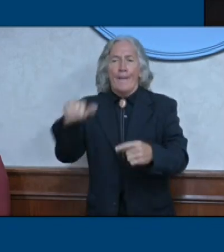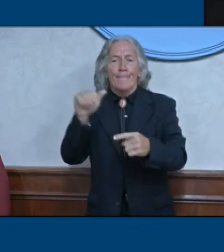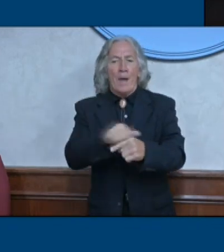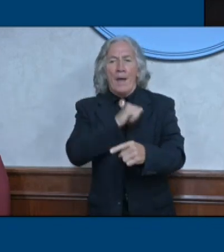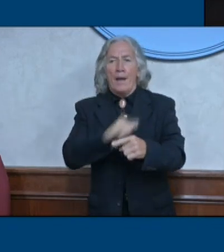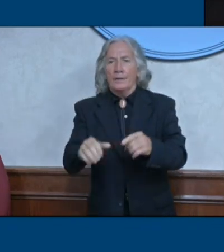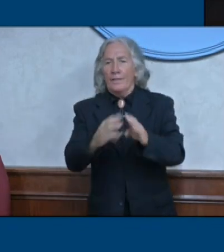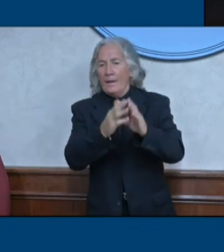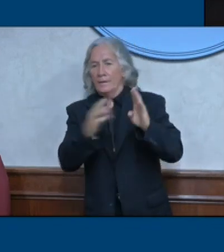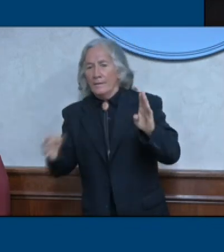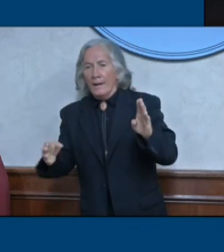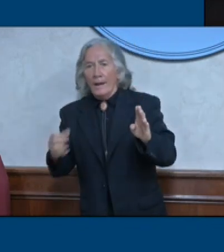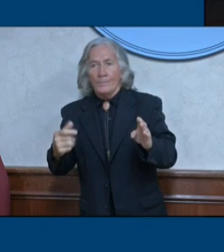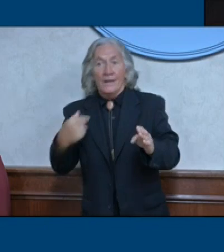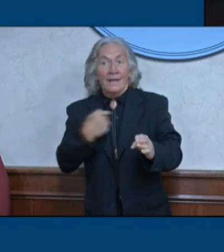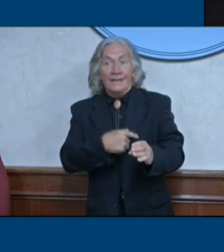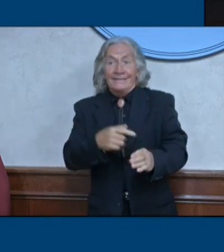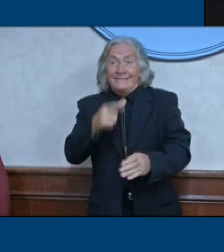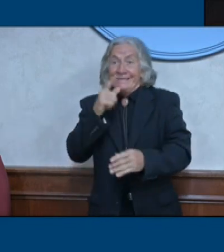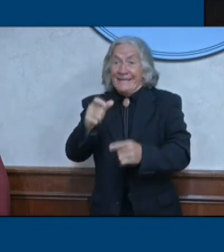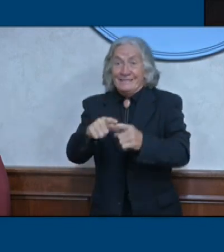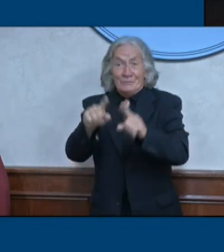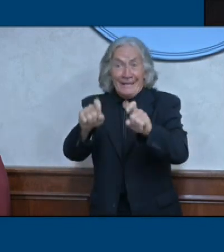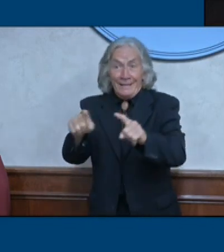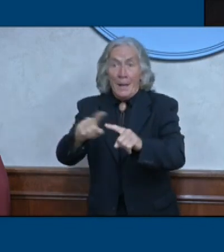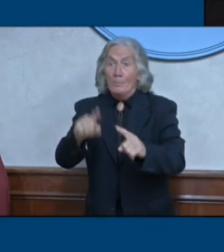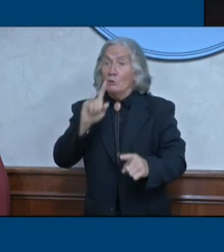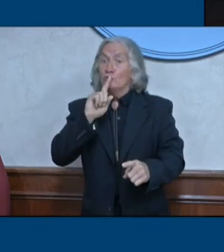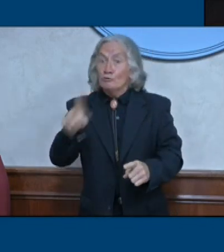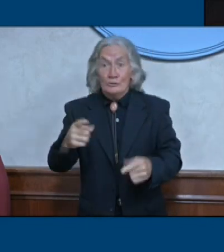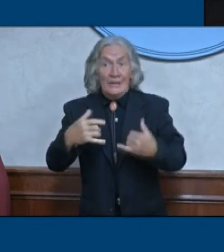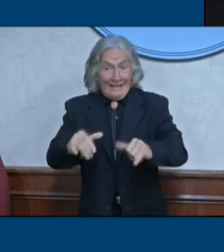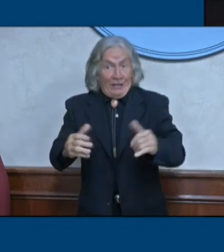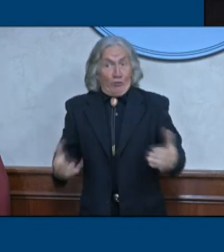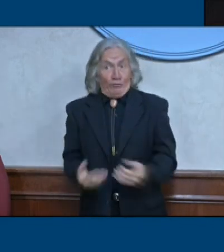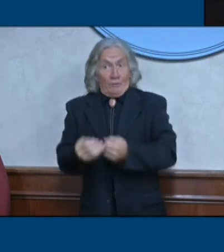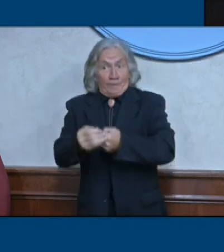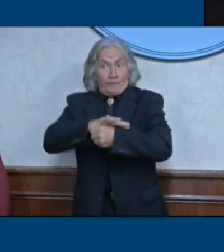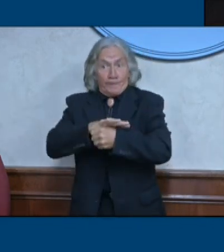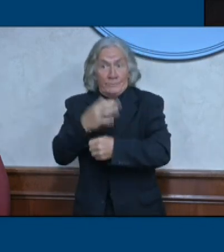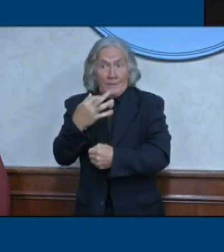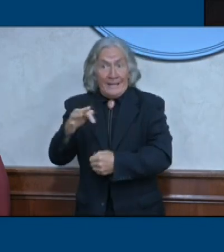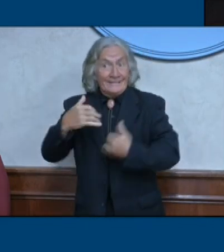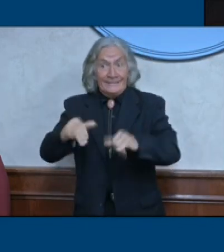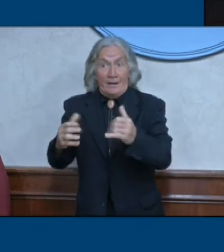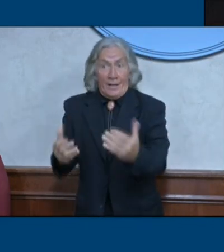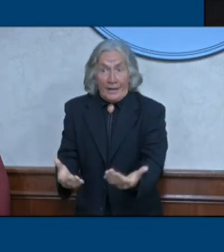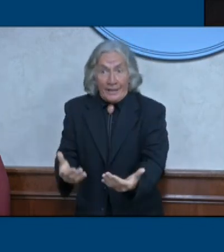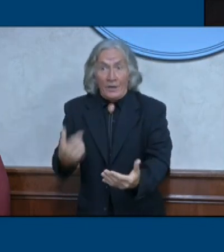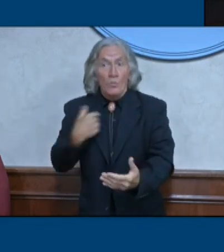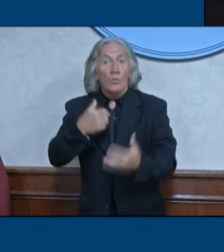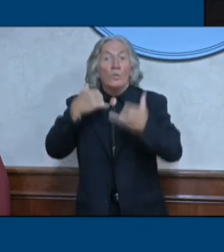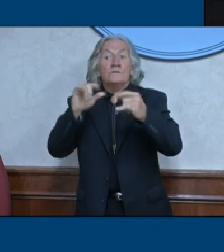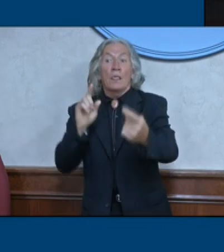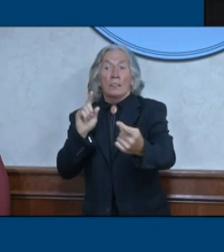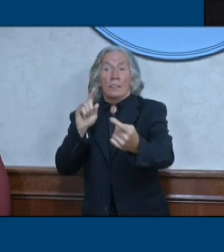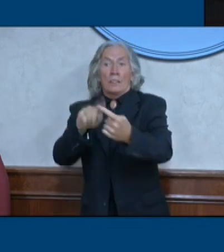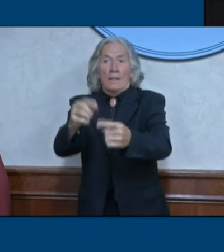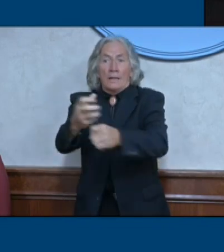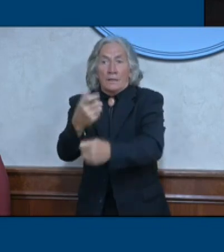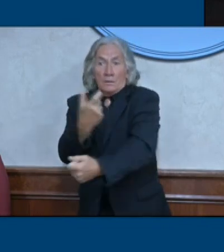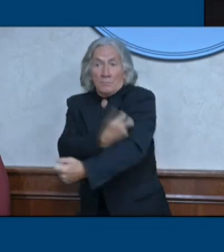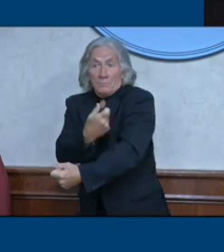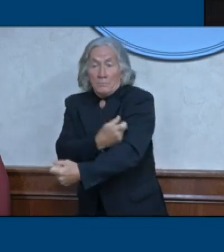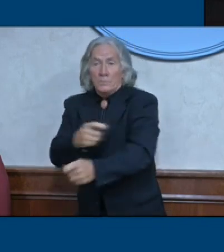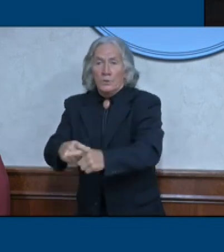because COVID-19 hasn't suddenly magically left the state of Texas. It is still here until we create medicines and